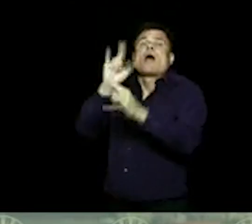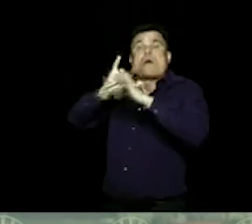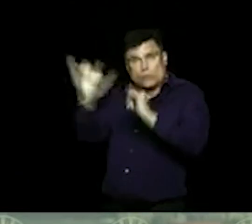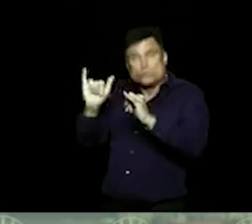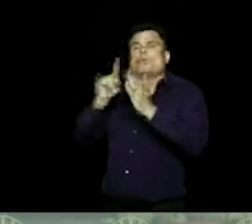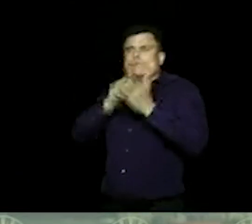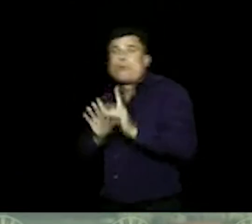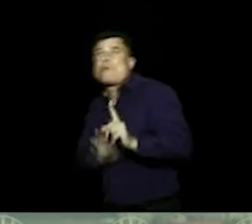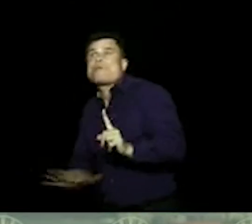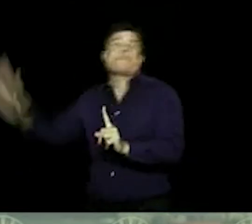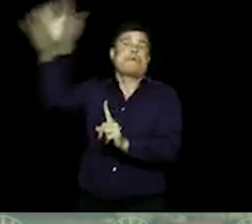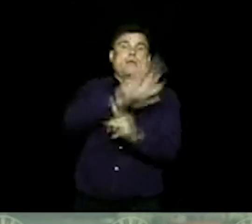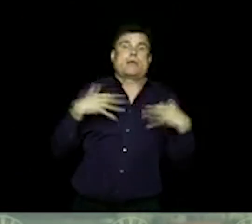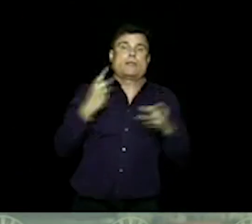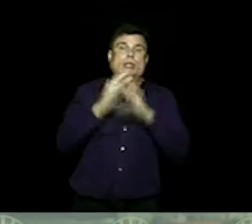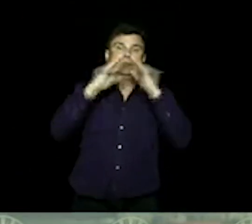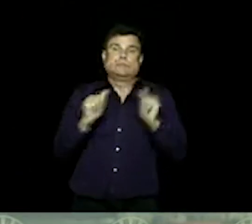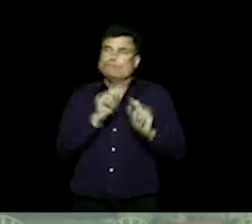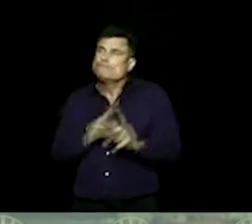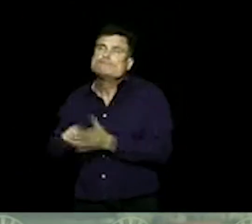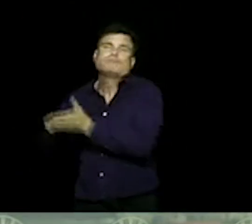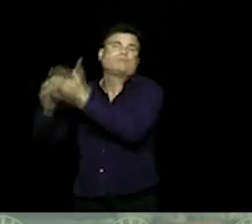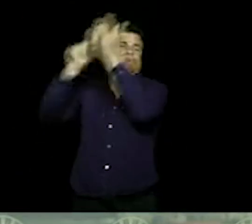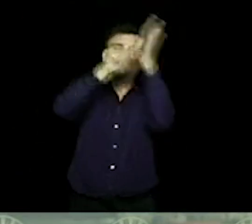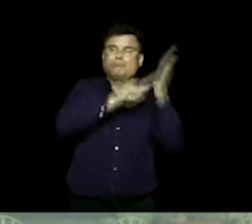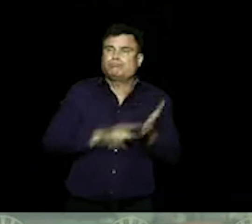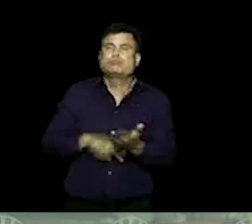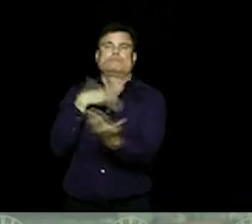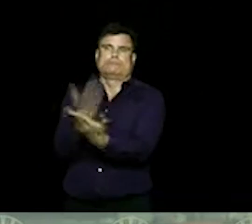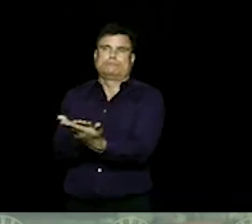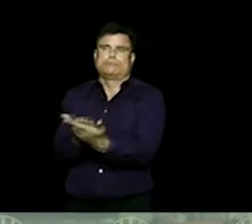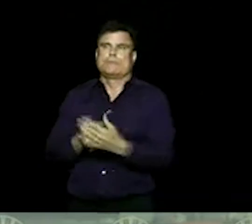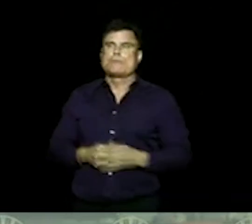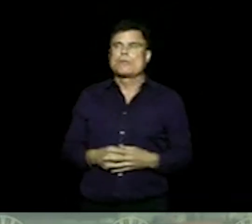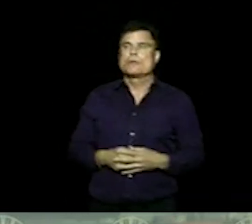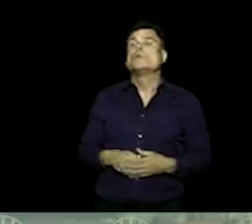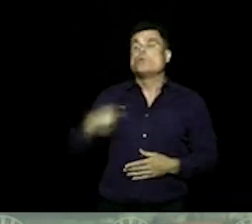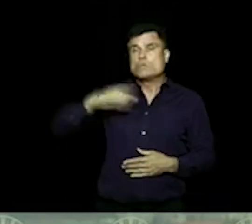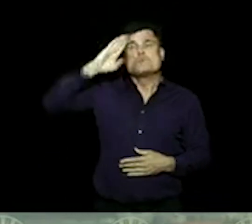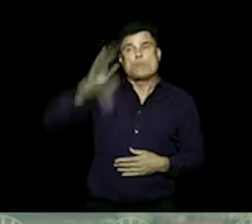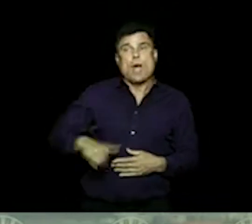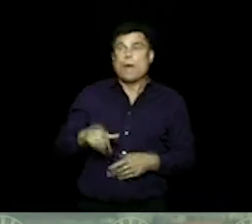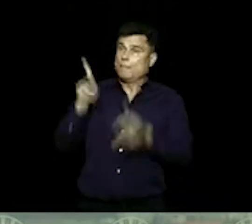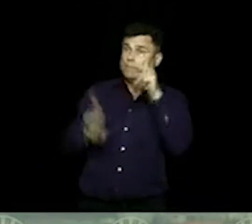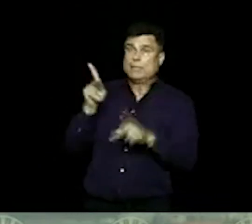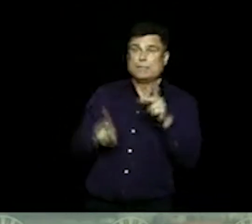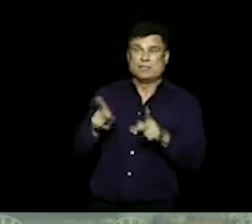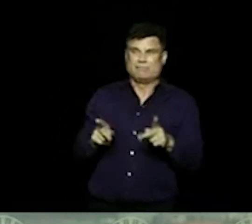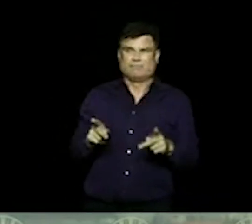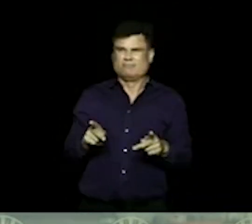there is people have suffered in our province from systemic racism in many fields, and healthcare is one of